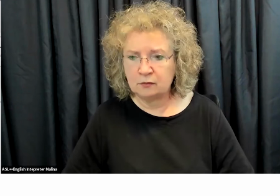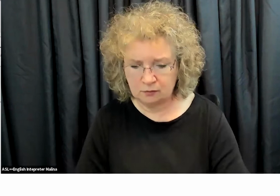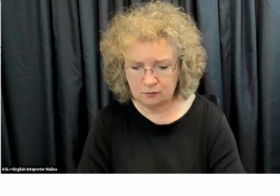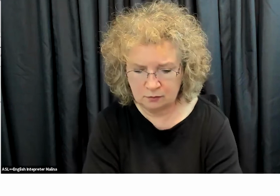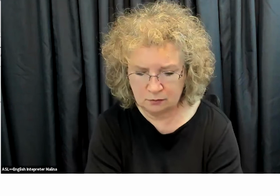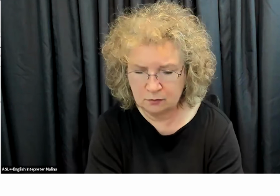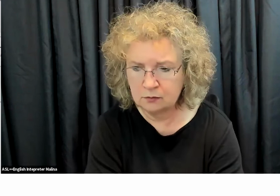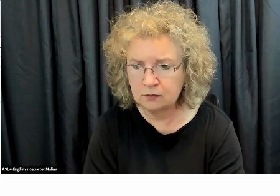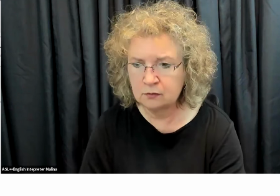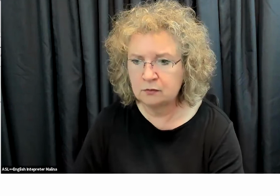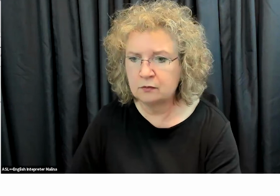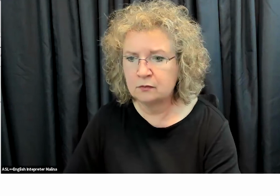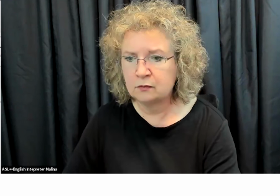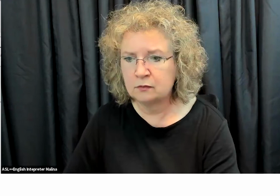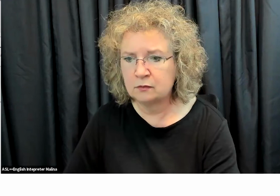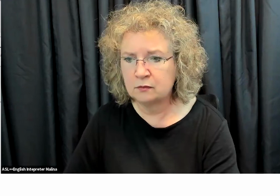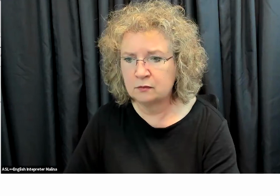ones?